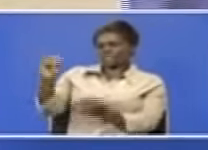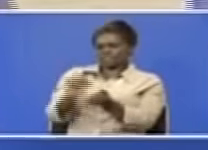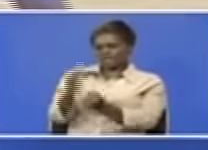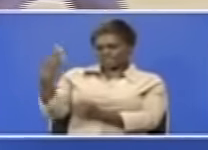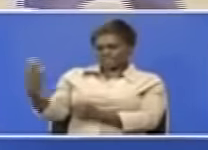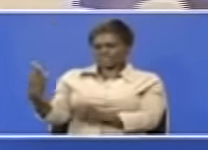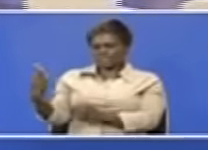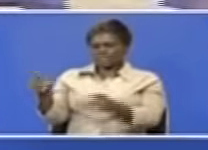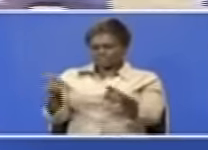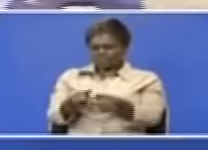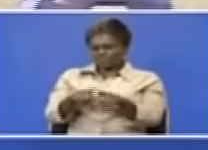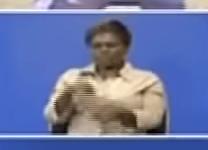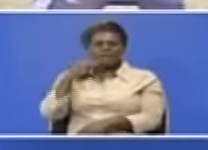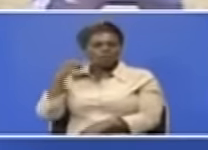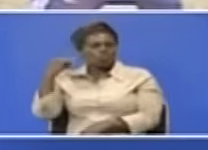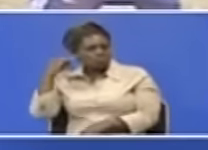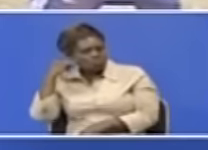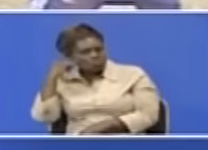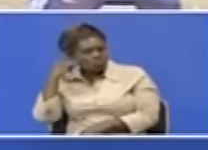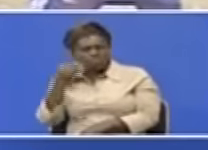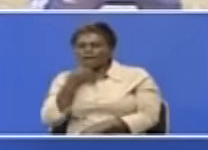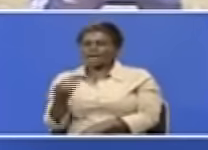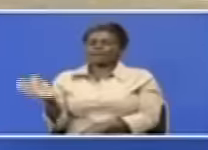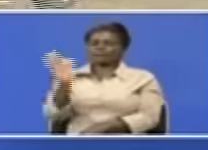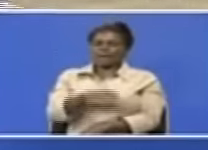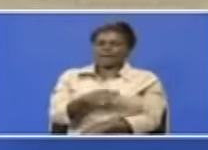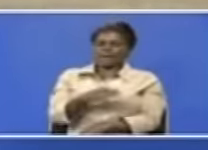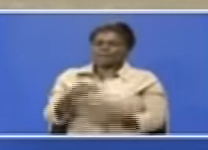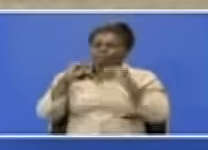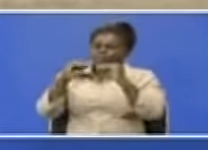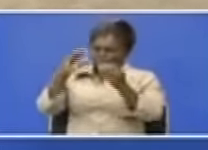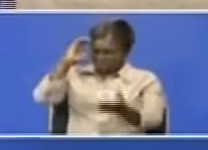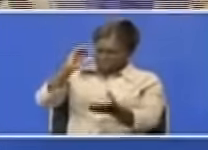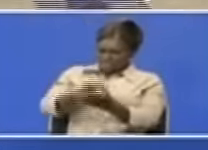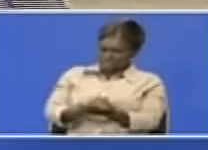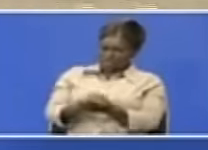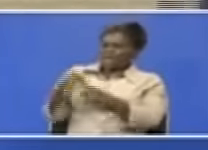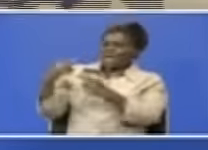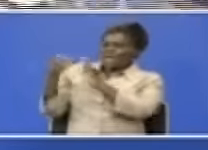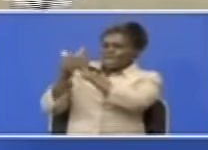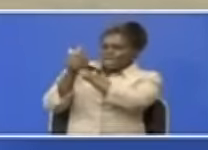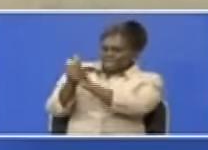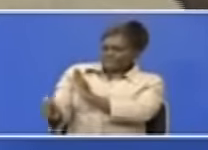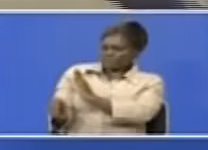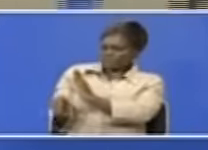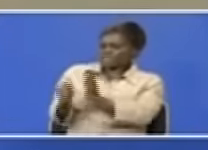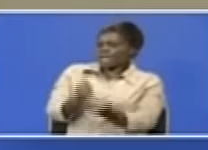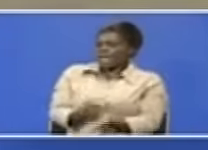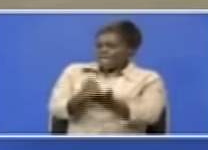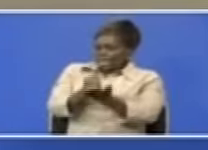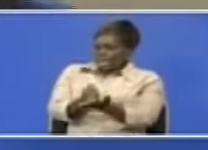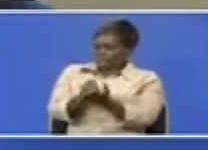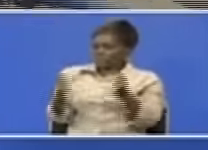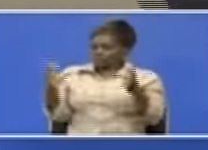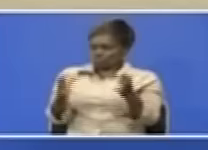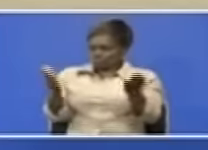Frederick Kentil from relegated Nakuru All Stars. But head coach David Ouma believes that experienced players such as Wycliffe Opondo will help steer the team